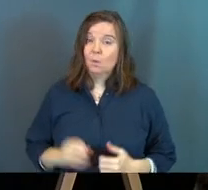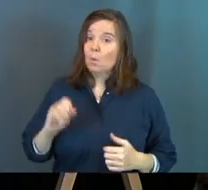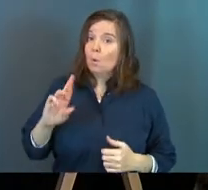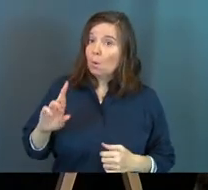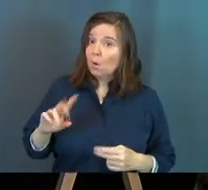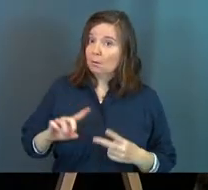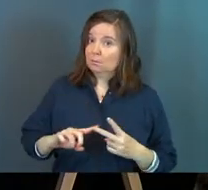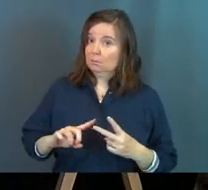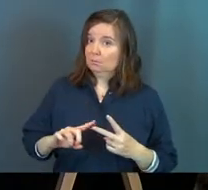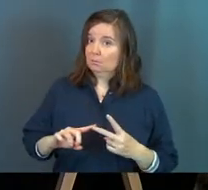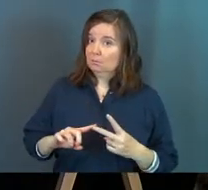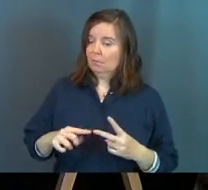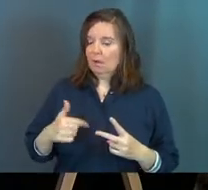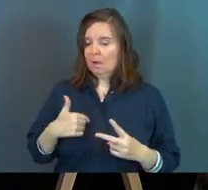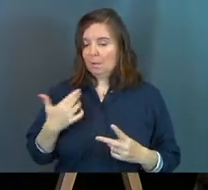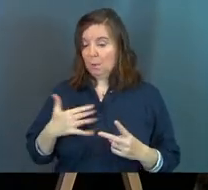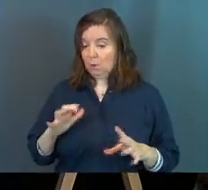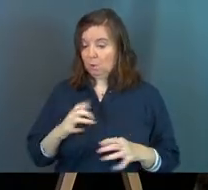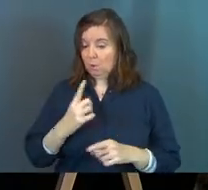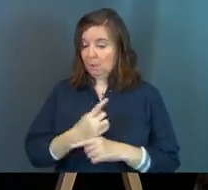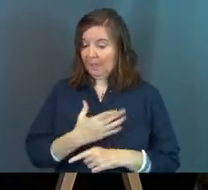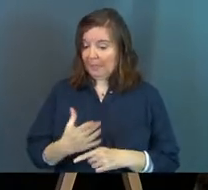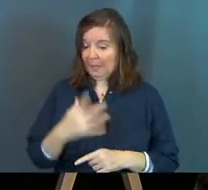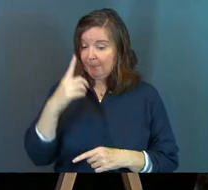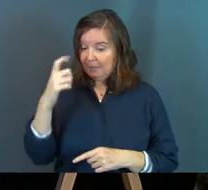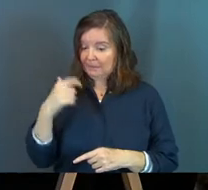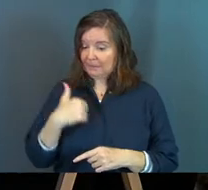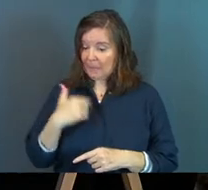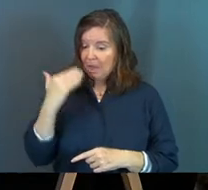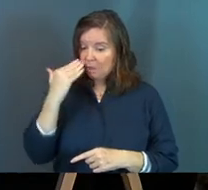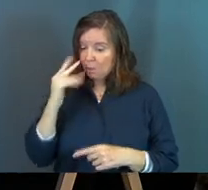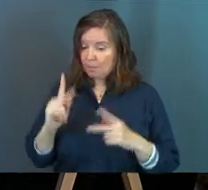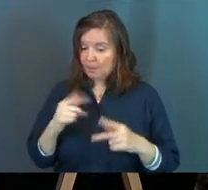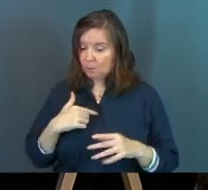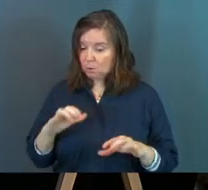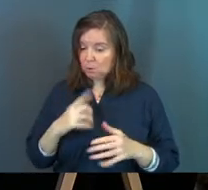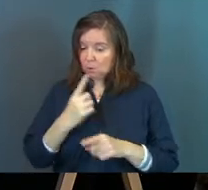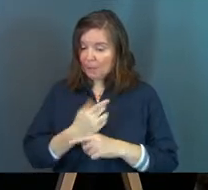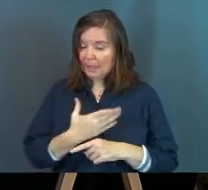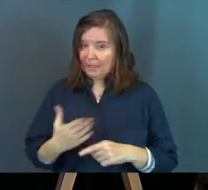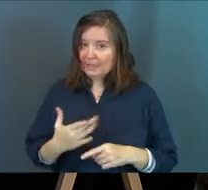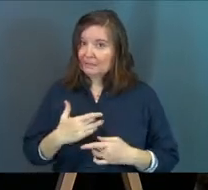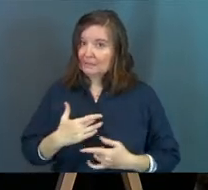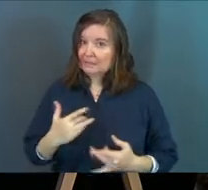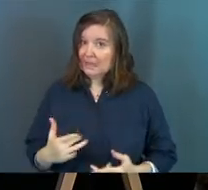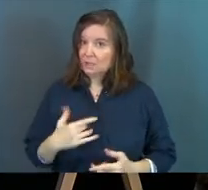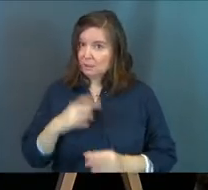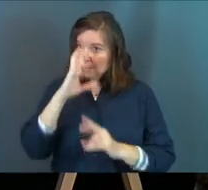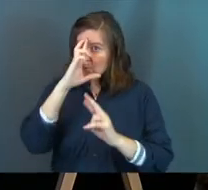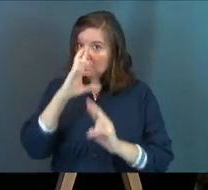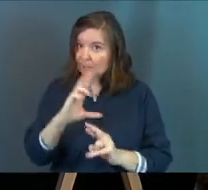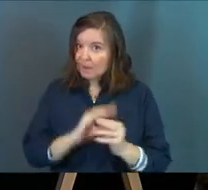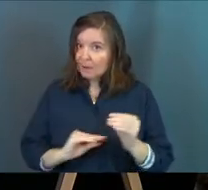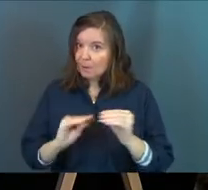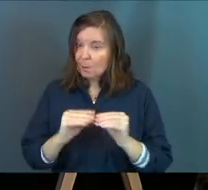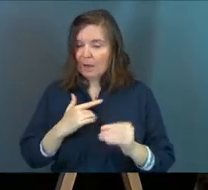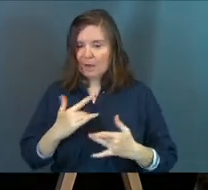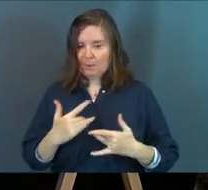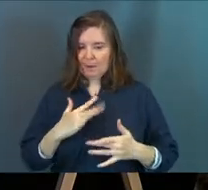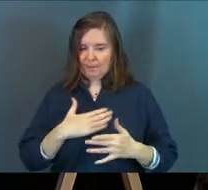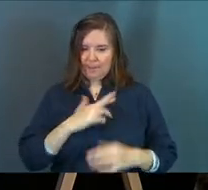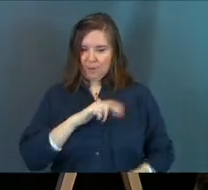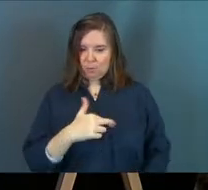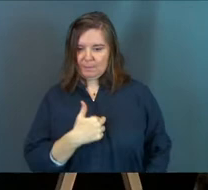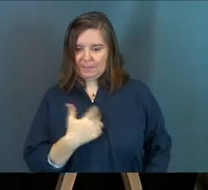Or I might want to do the right thing because I know that people who do the right thing tend to be respected, and I'm worried about